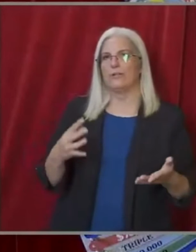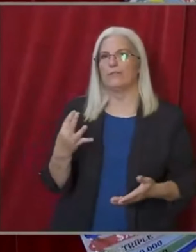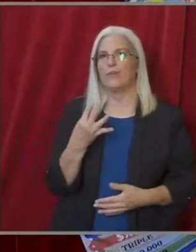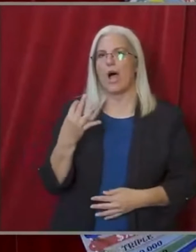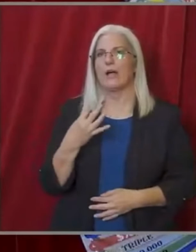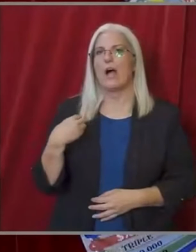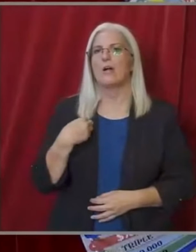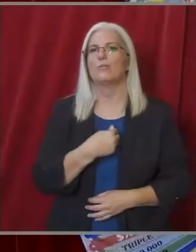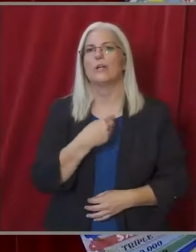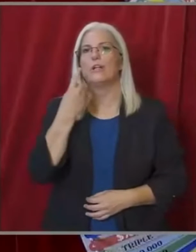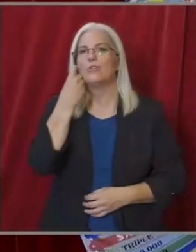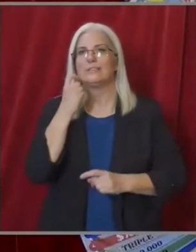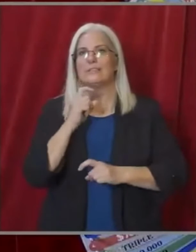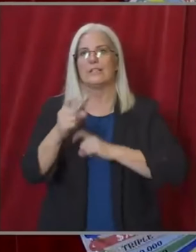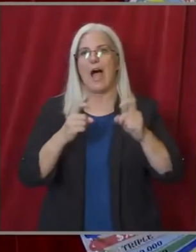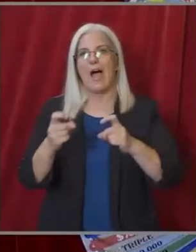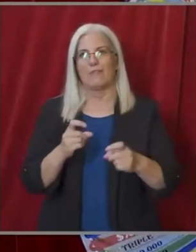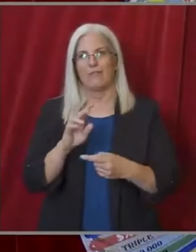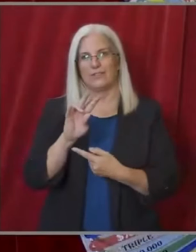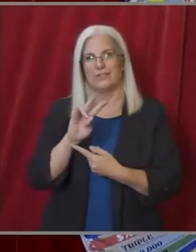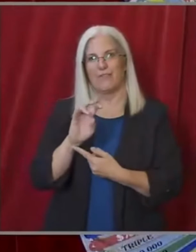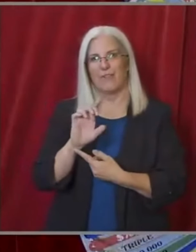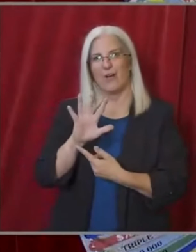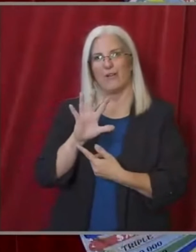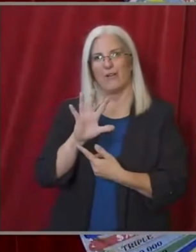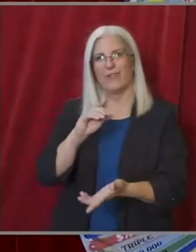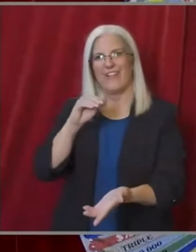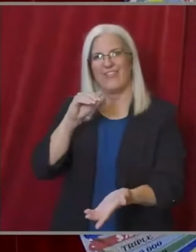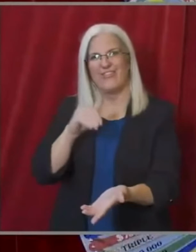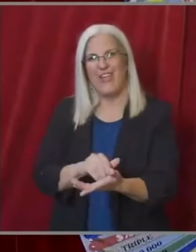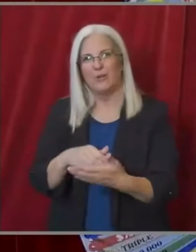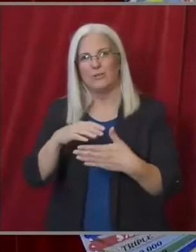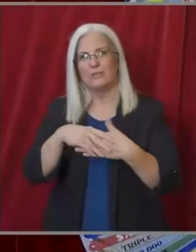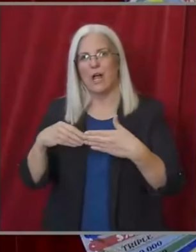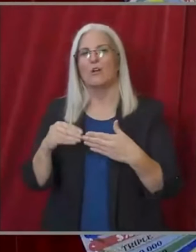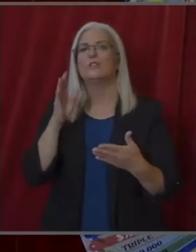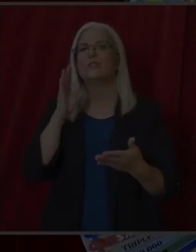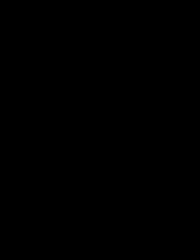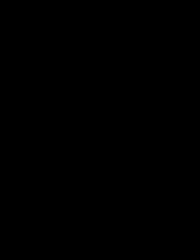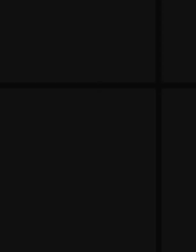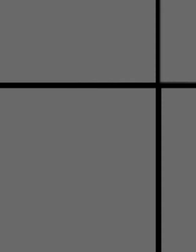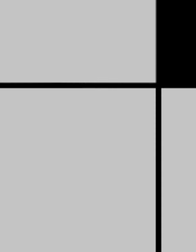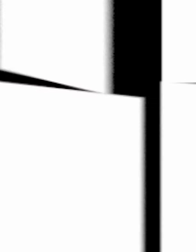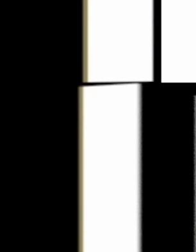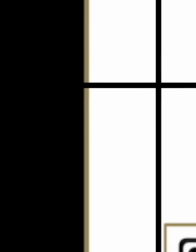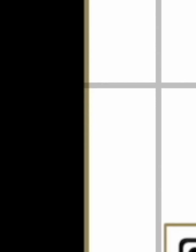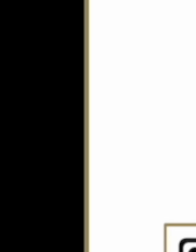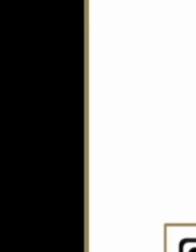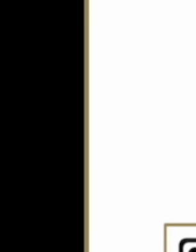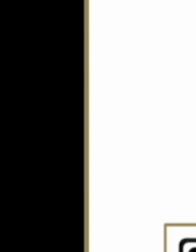$750,000. We'll do another $750,000 next Friday. And everybody gets vaccinated.